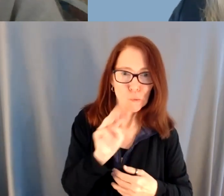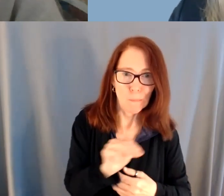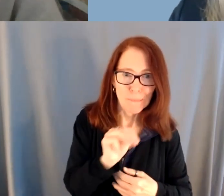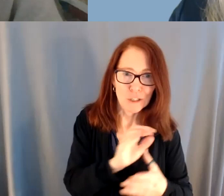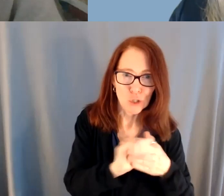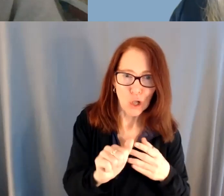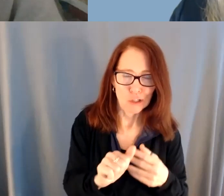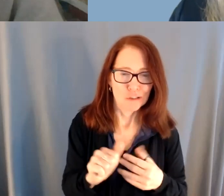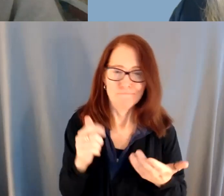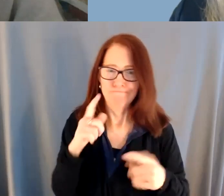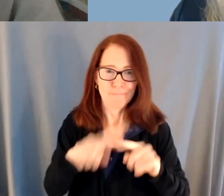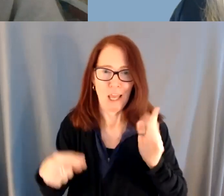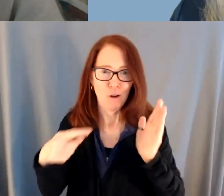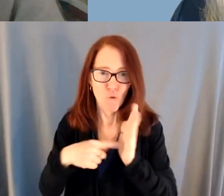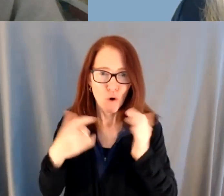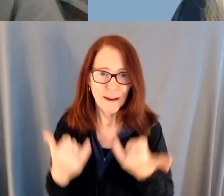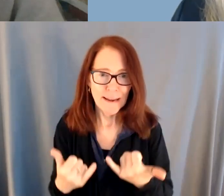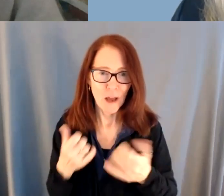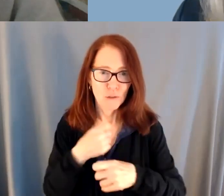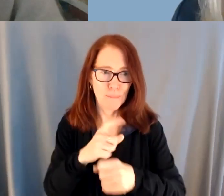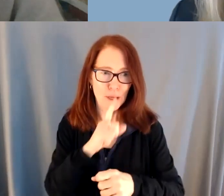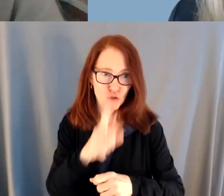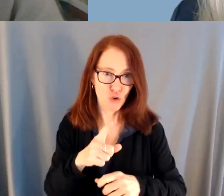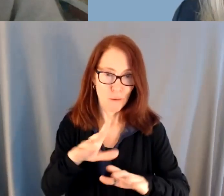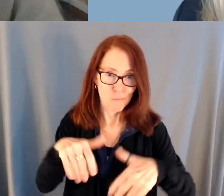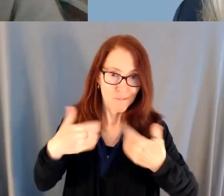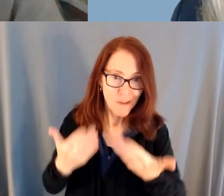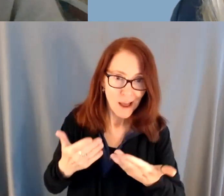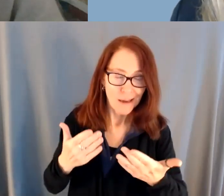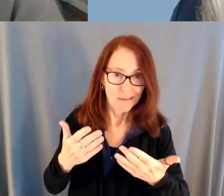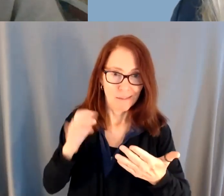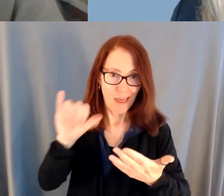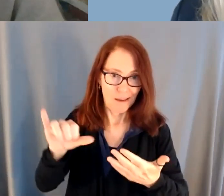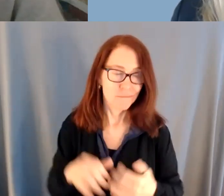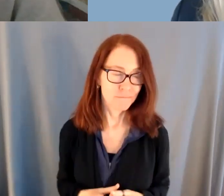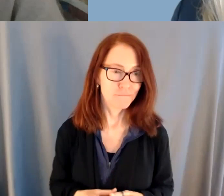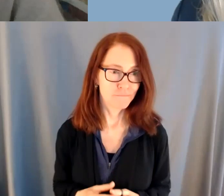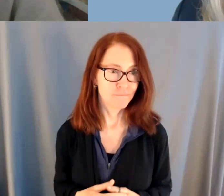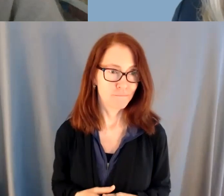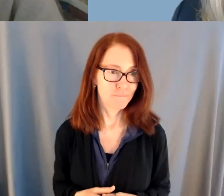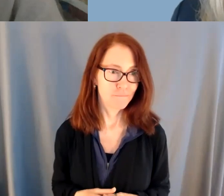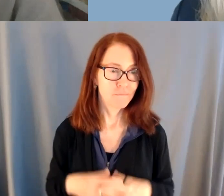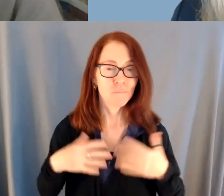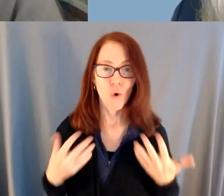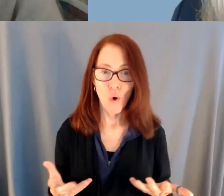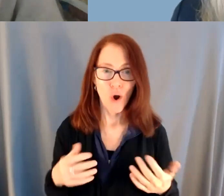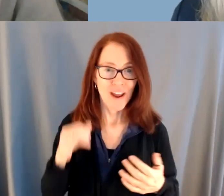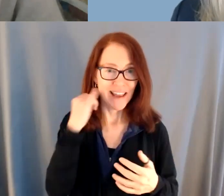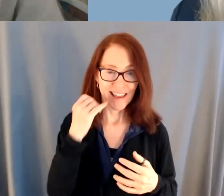afford right now in order, to make sure we're providing the rest of our services. Or if it's